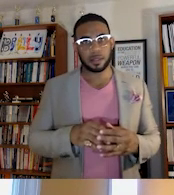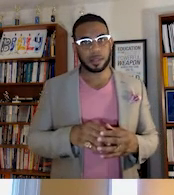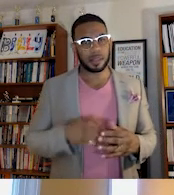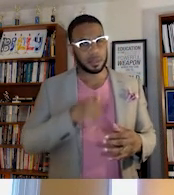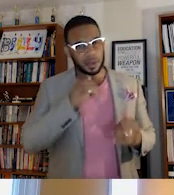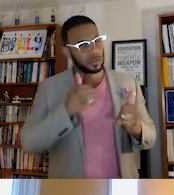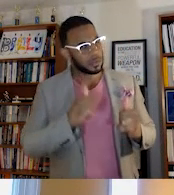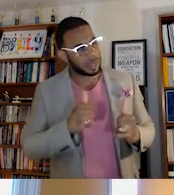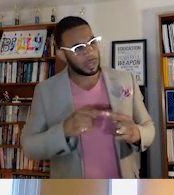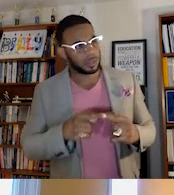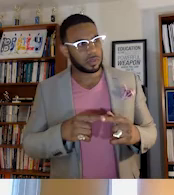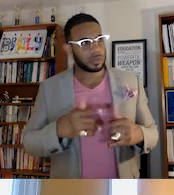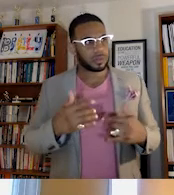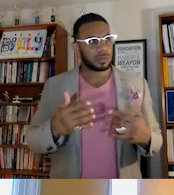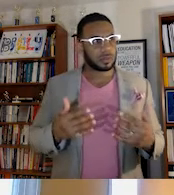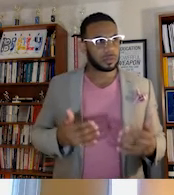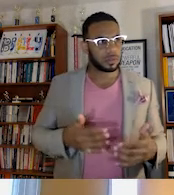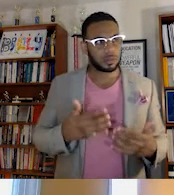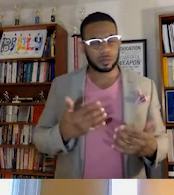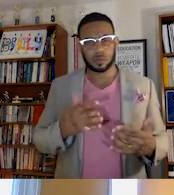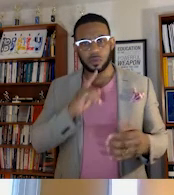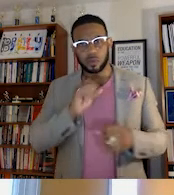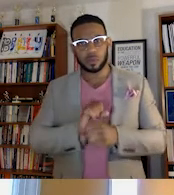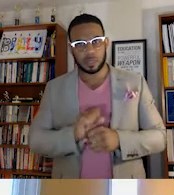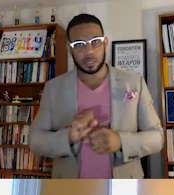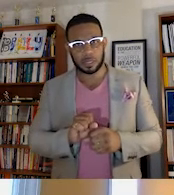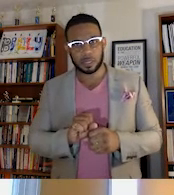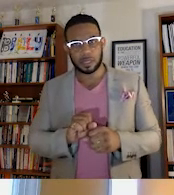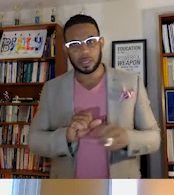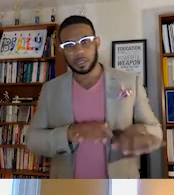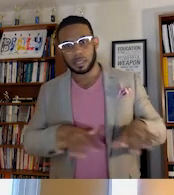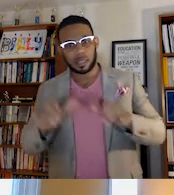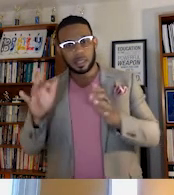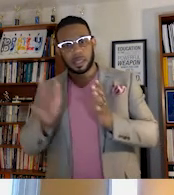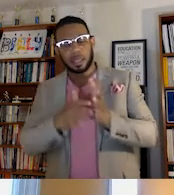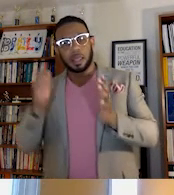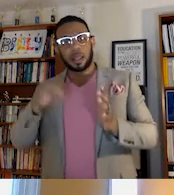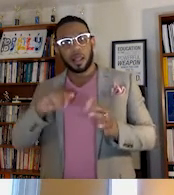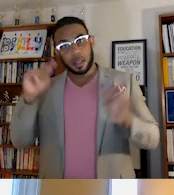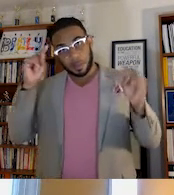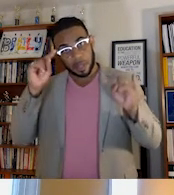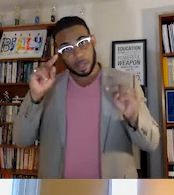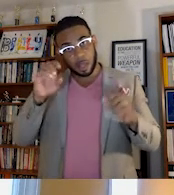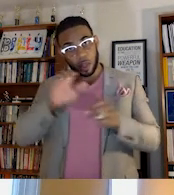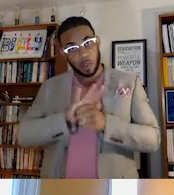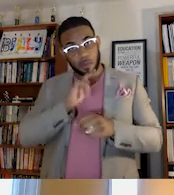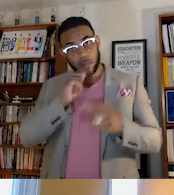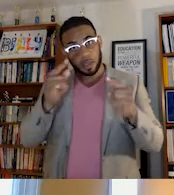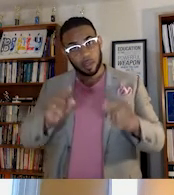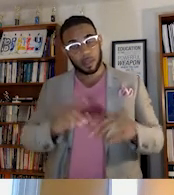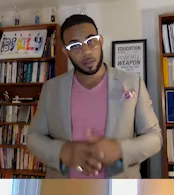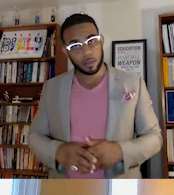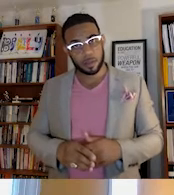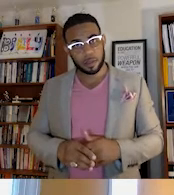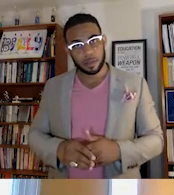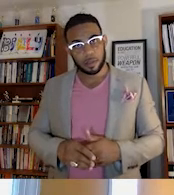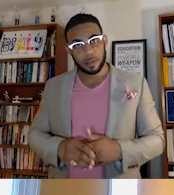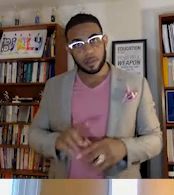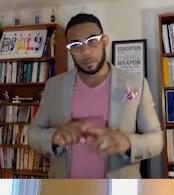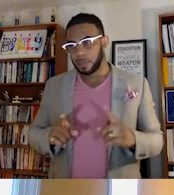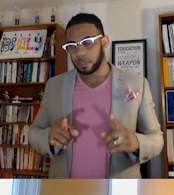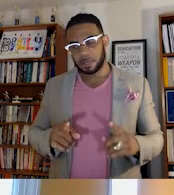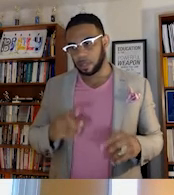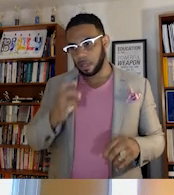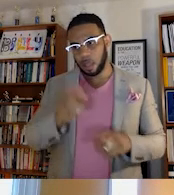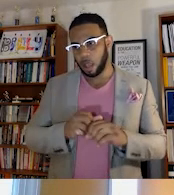I'm not trying to really capitalize on the pain that COVID is causing. But